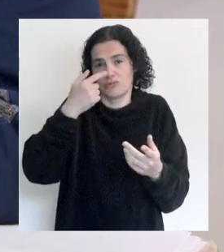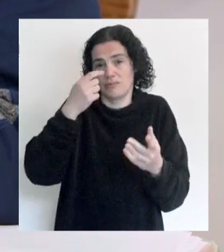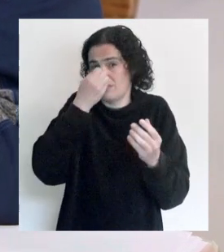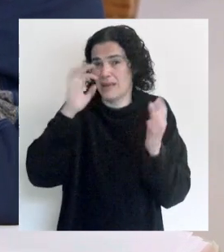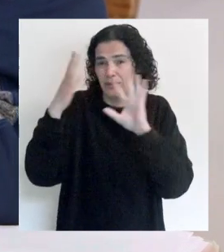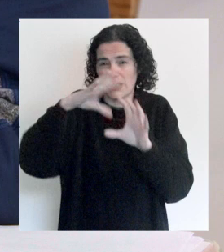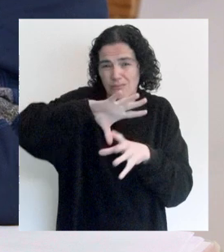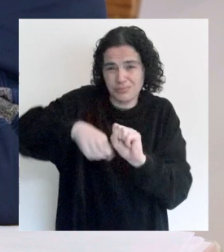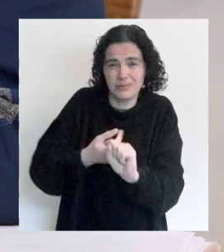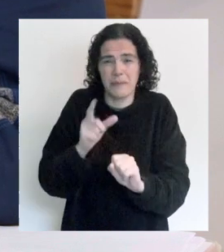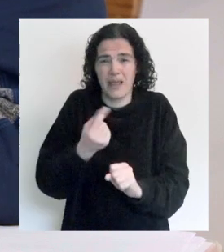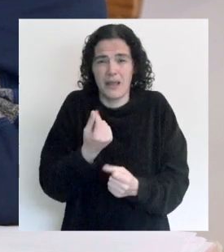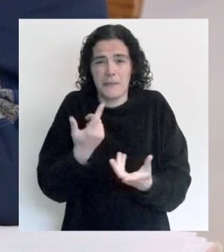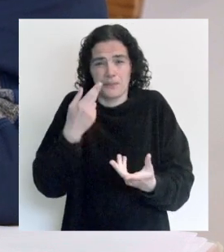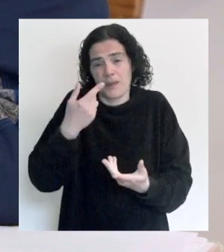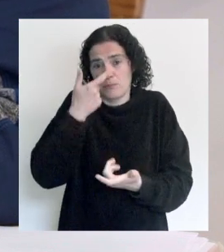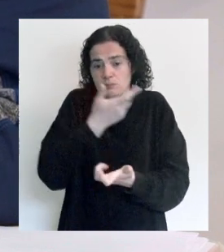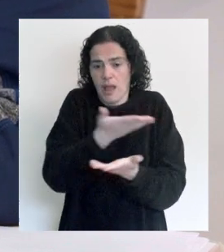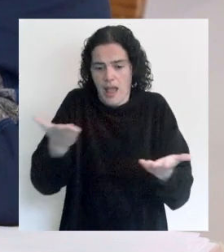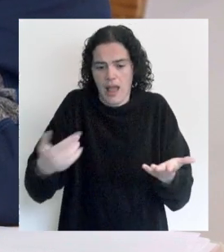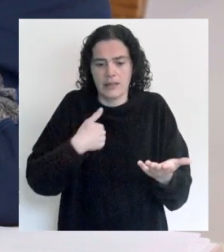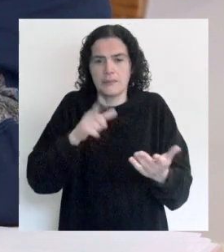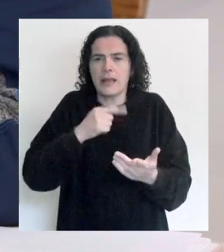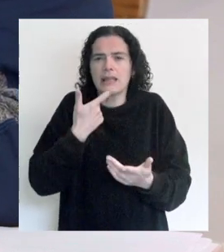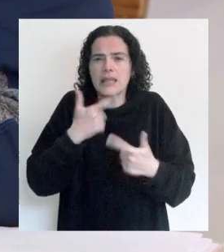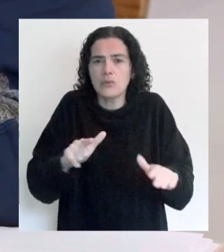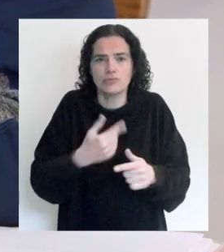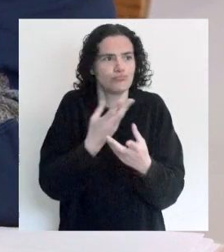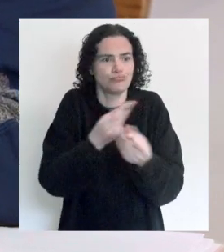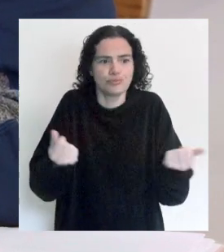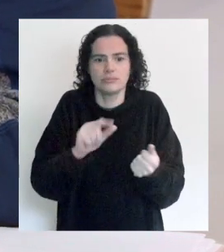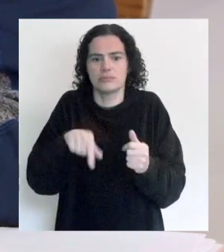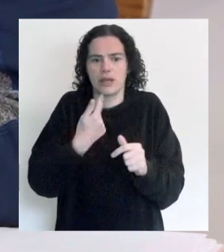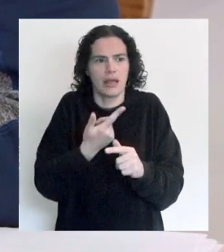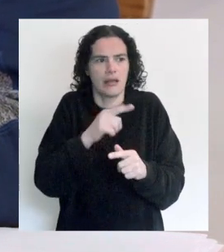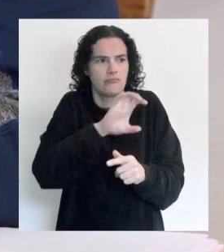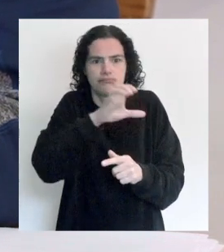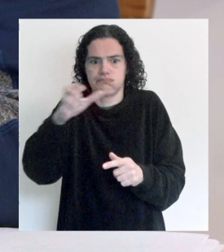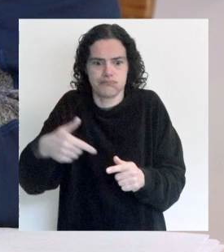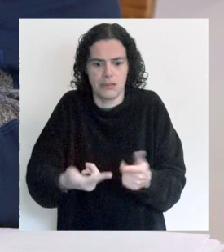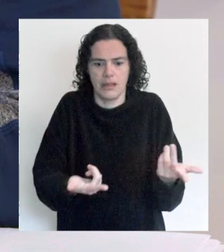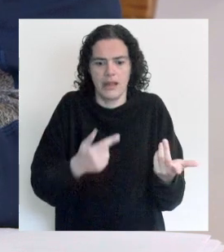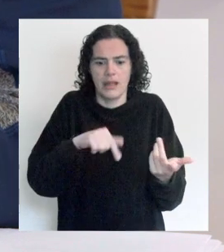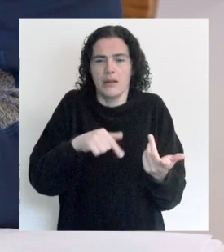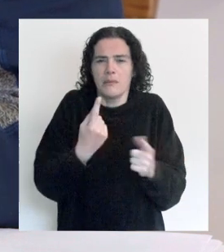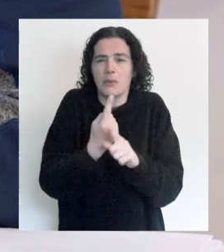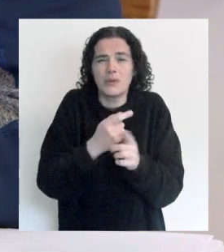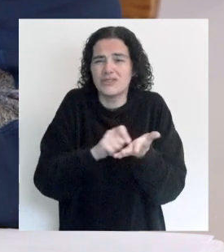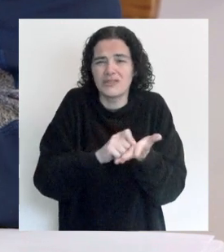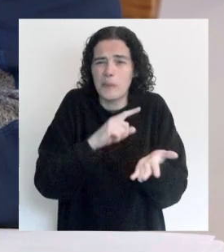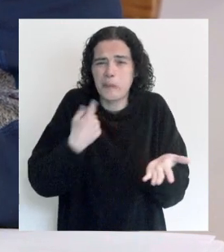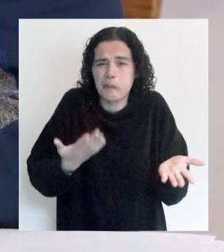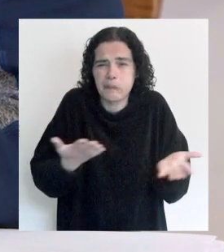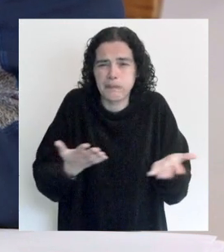disaster, but the extinction crisis, but also cultural phenomena disappear, languages disappear at enormous pace, and even something like